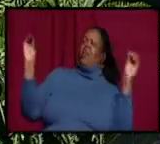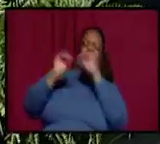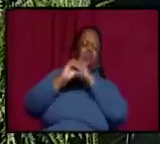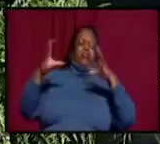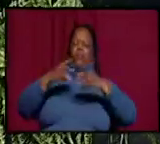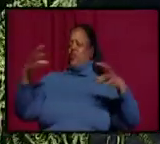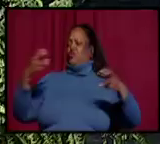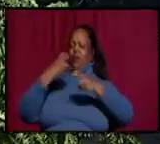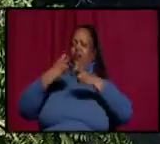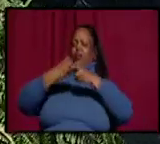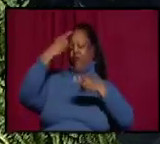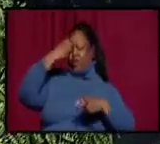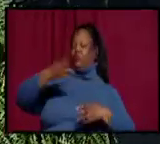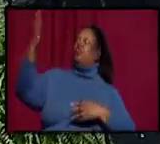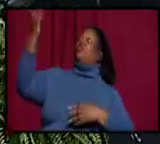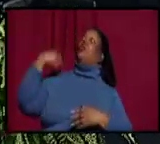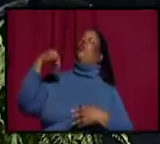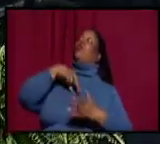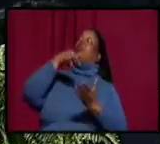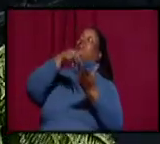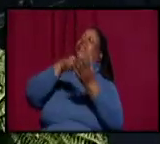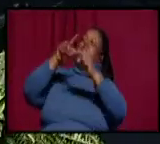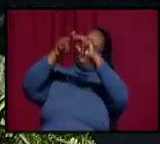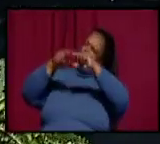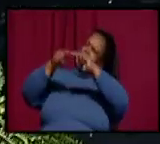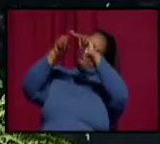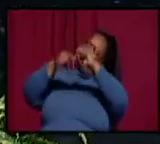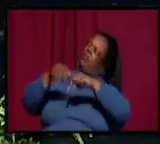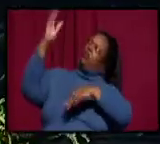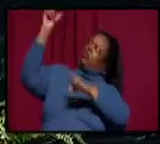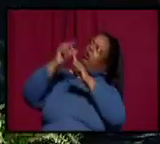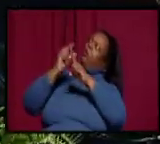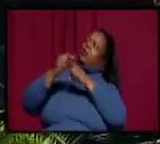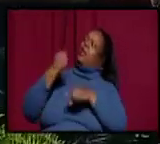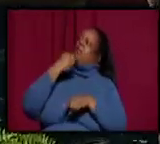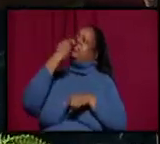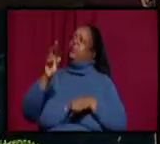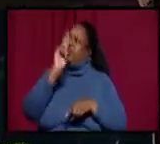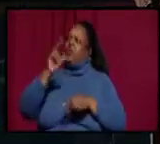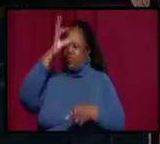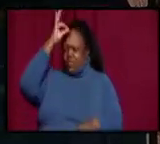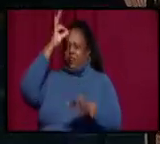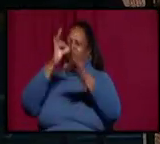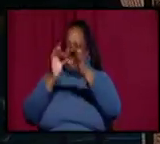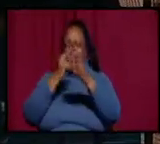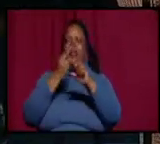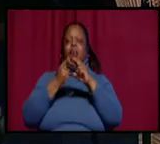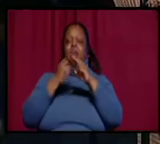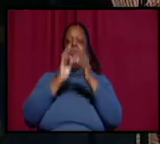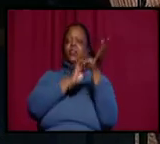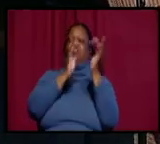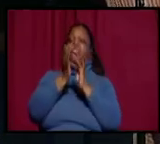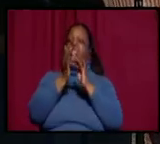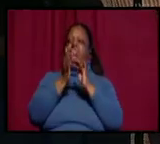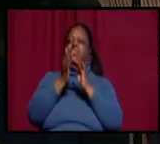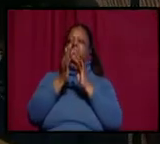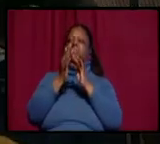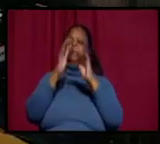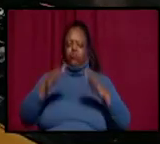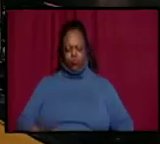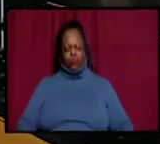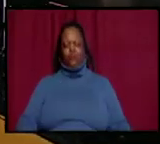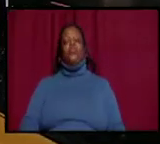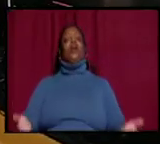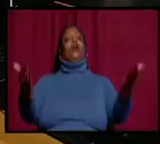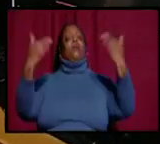too hard for you to do. And we stand on your word and we speak by faith in the name of Jesus. Rise and be